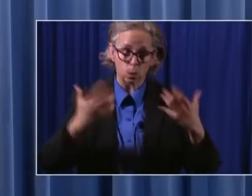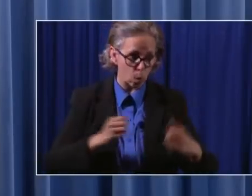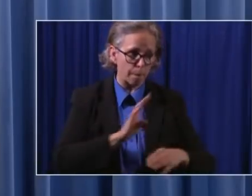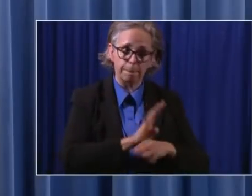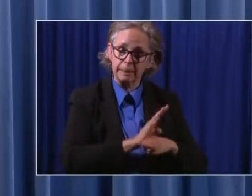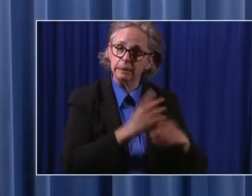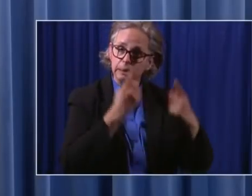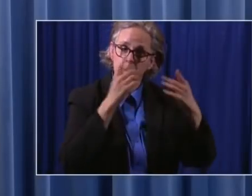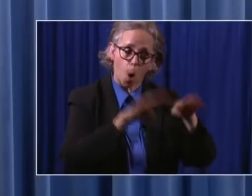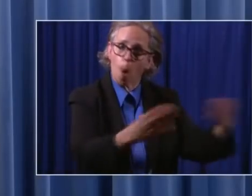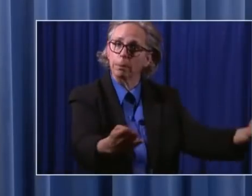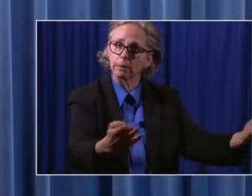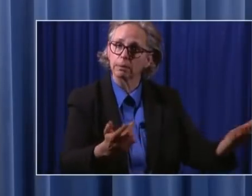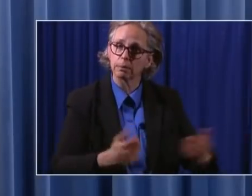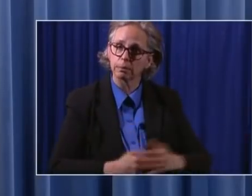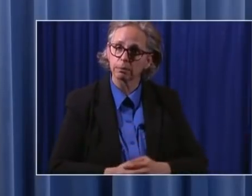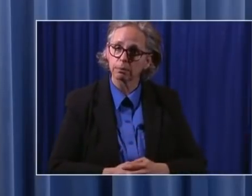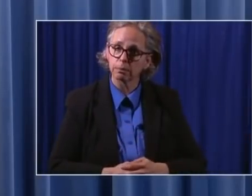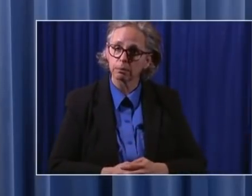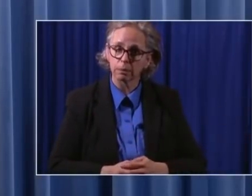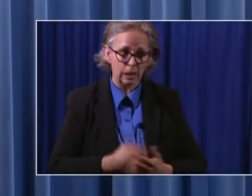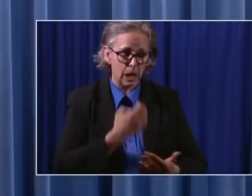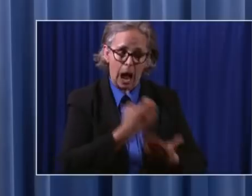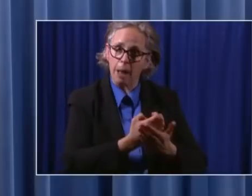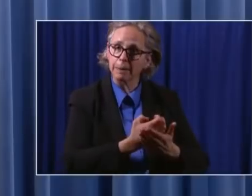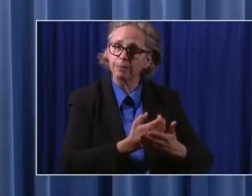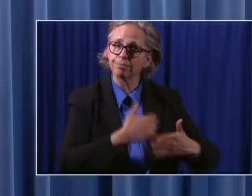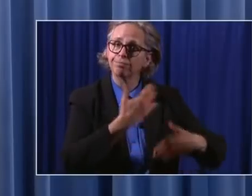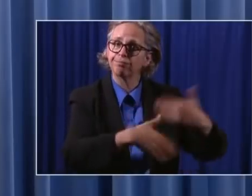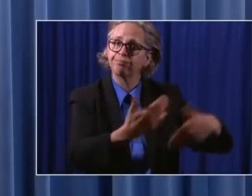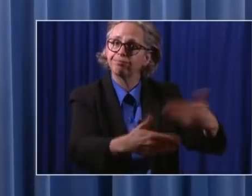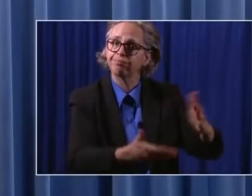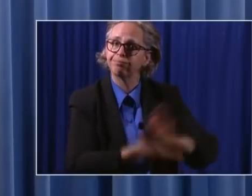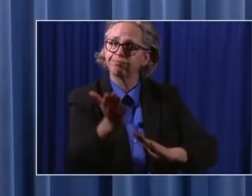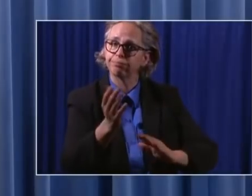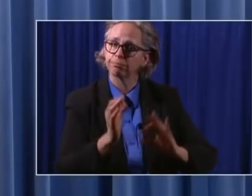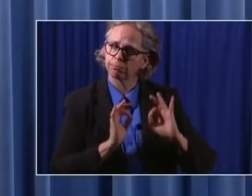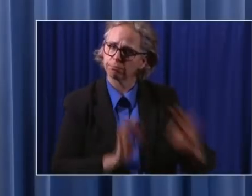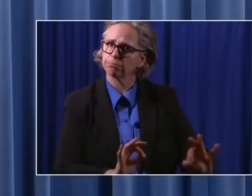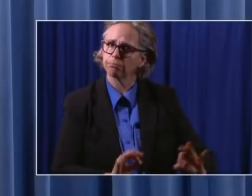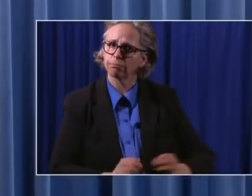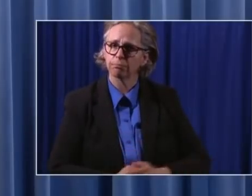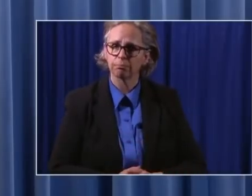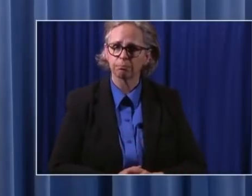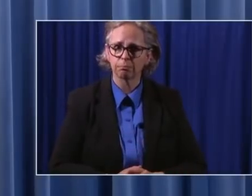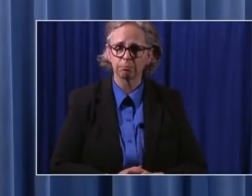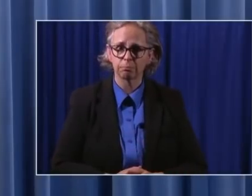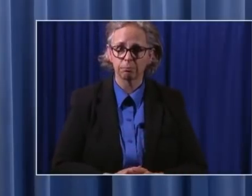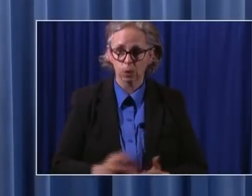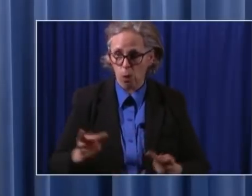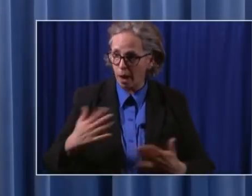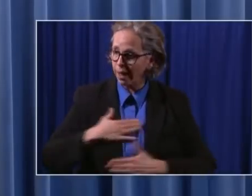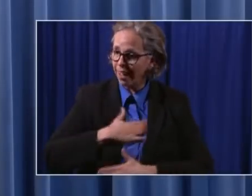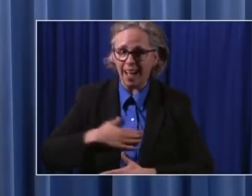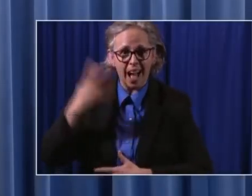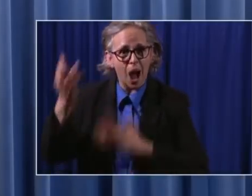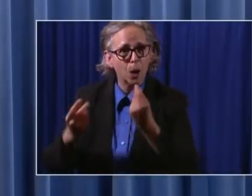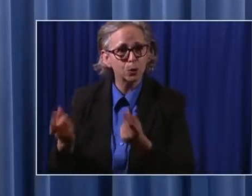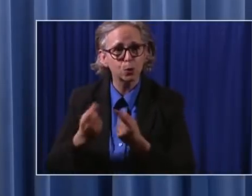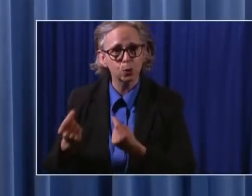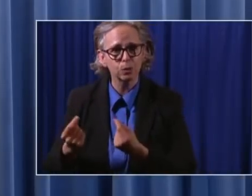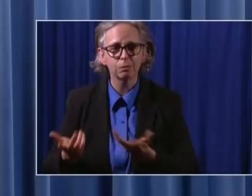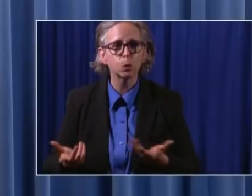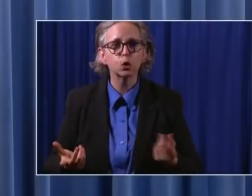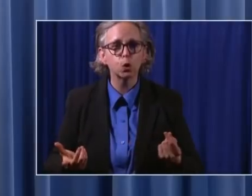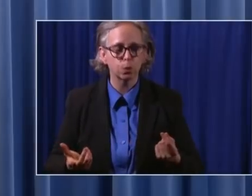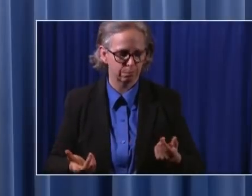going to continue to be able to do some of the things that we want to do, wearing masks out in public is very, very